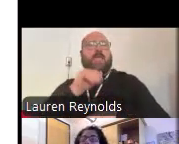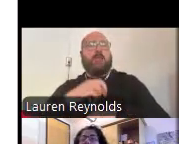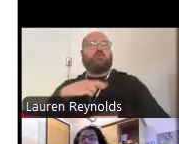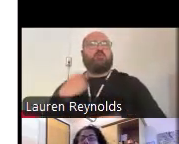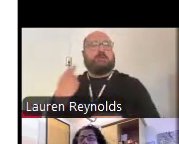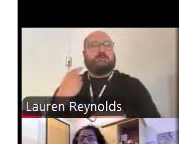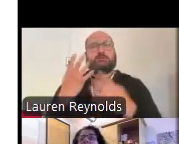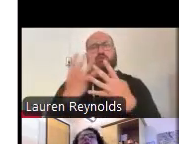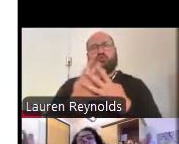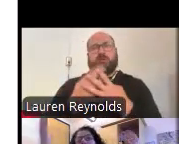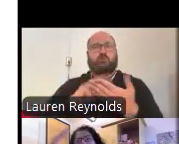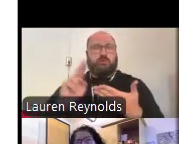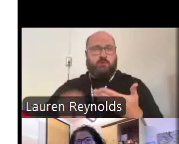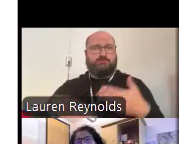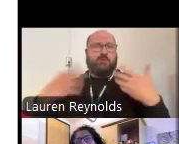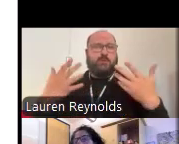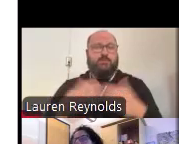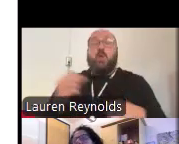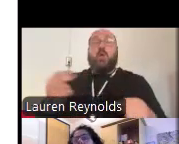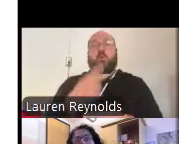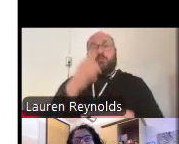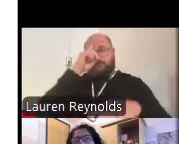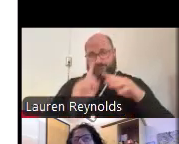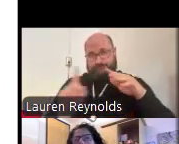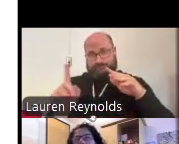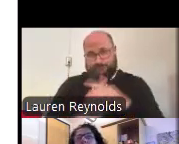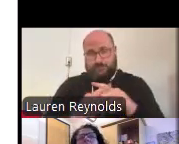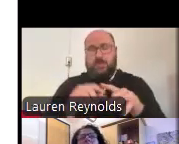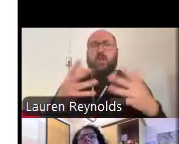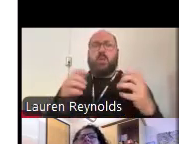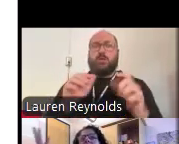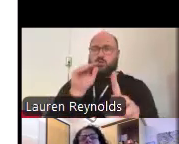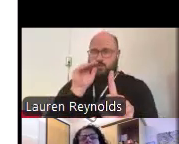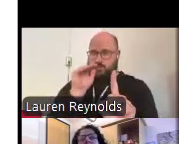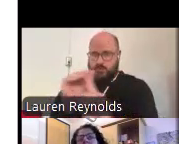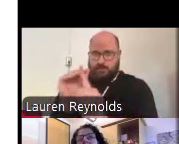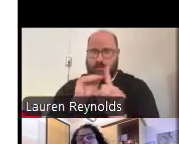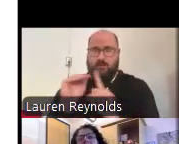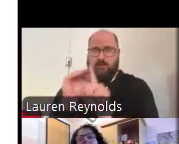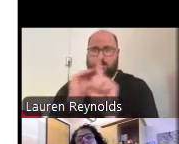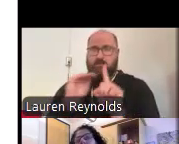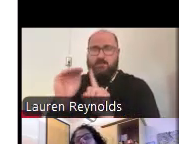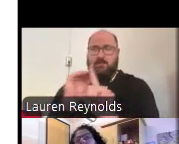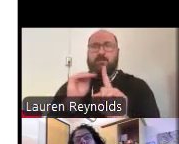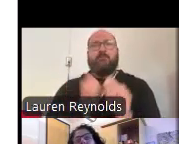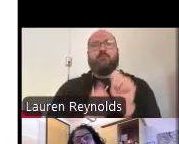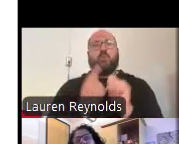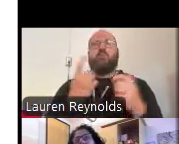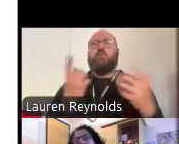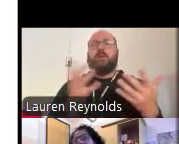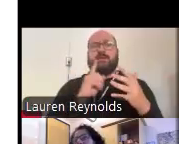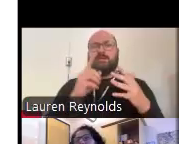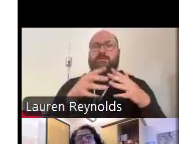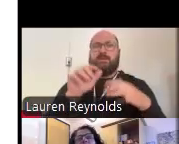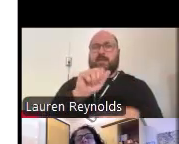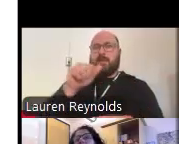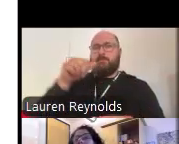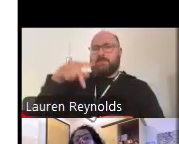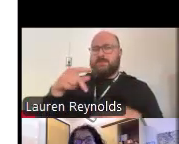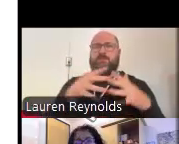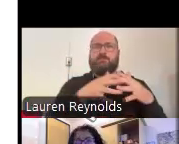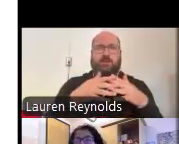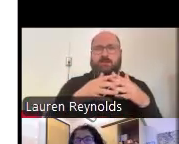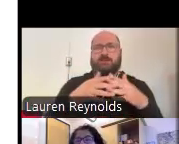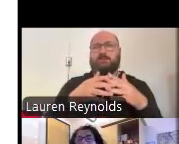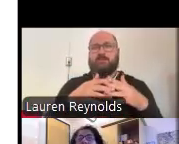So that's what we, oh yes, and at the same, just to remind everyone, what is the American Academy of Pediatric Screening and